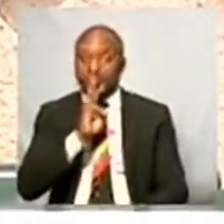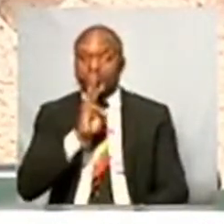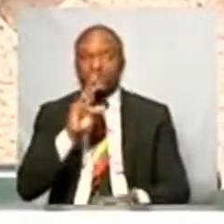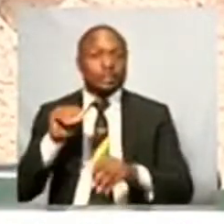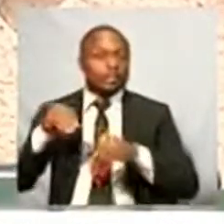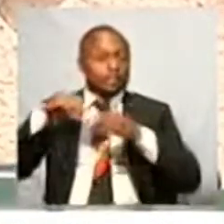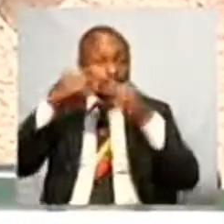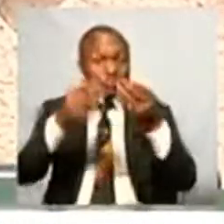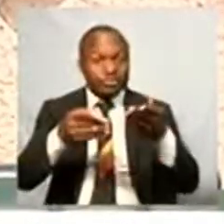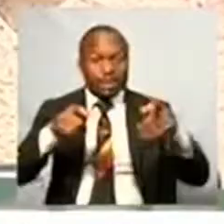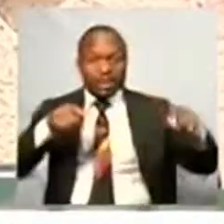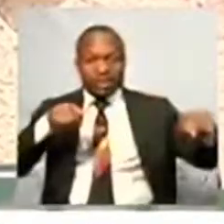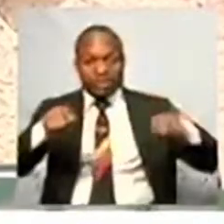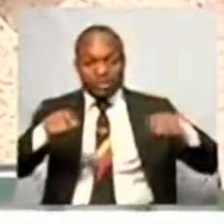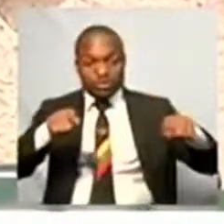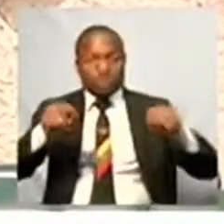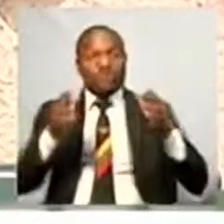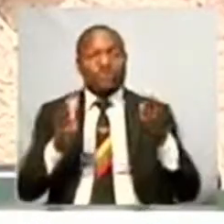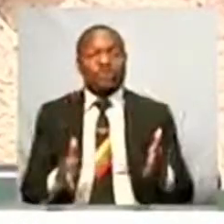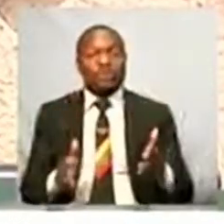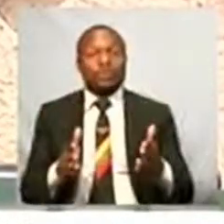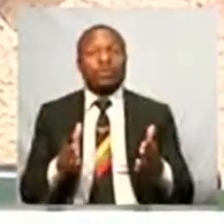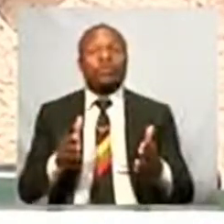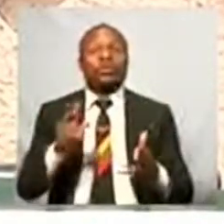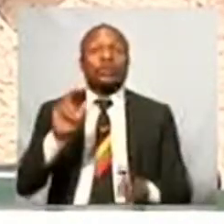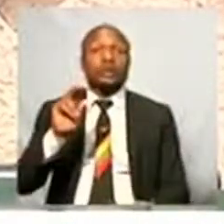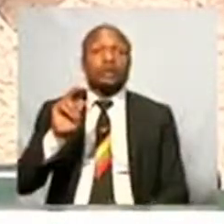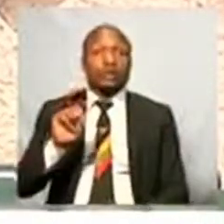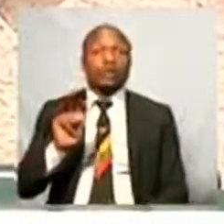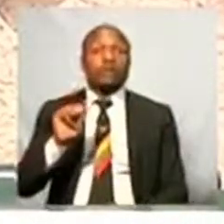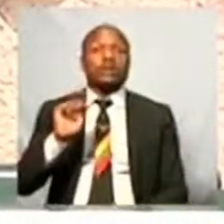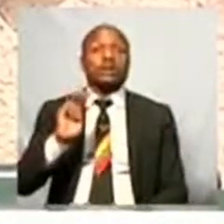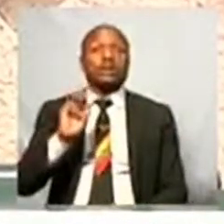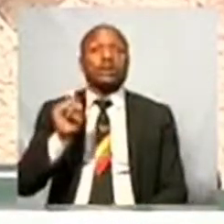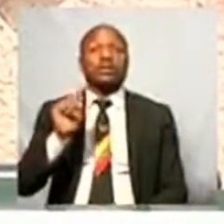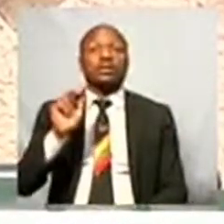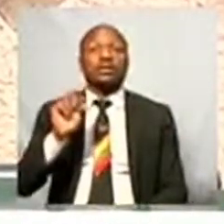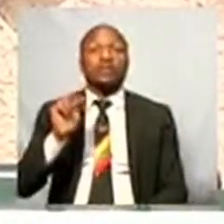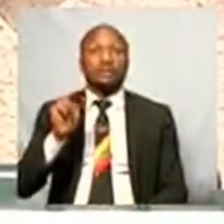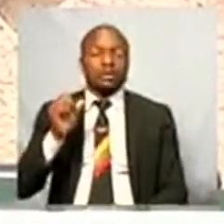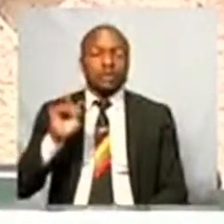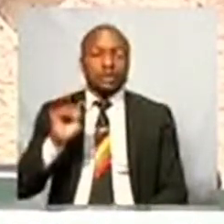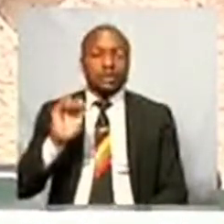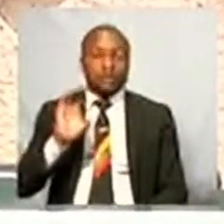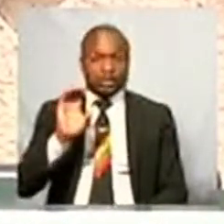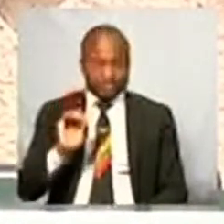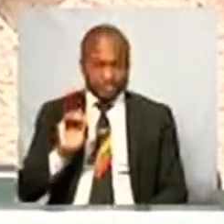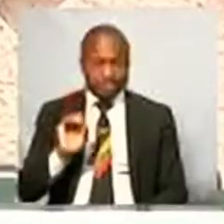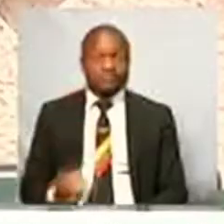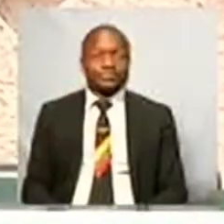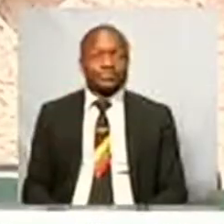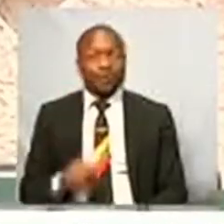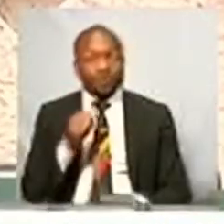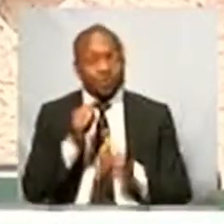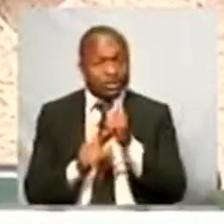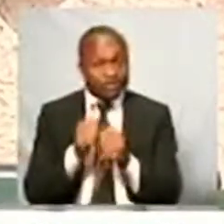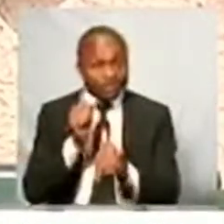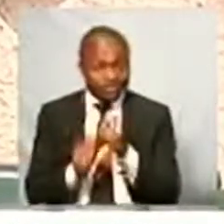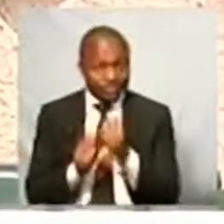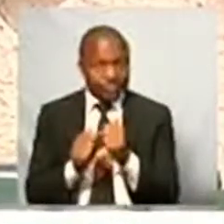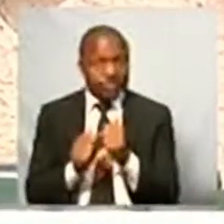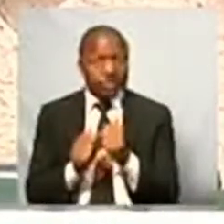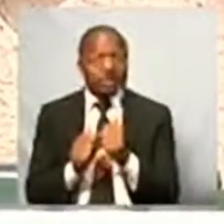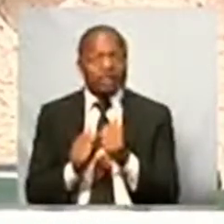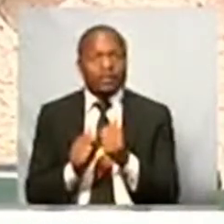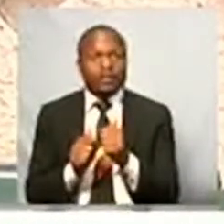Supply Regulator, NWASCO, the National Water Supply and Sanitation Council, which is a